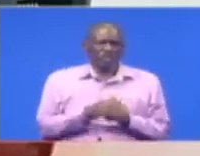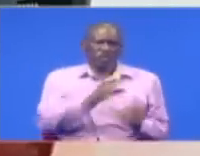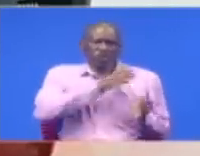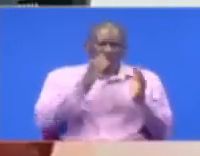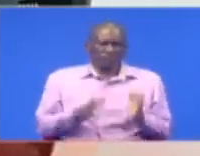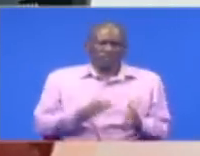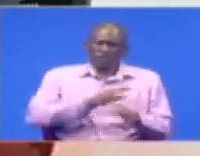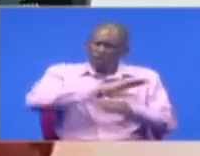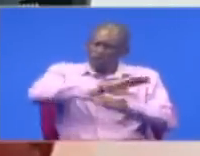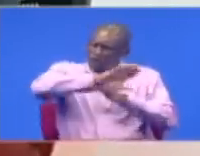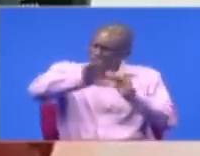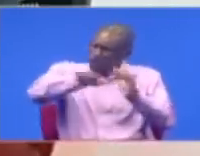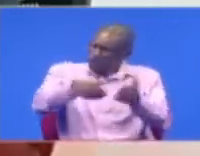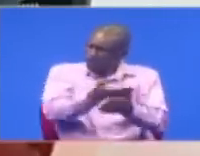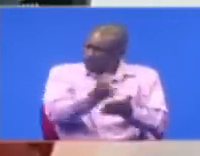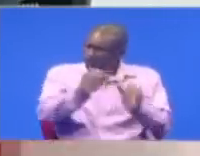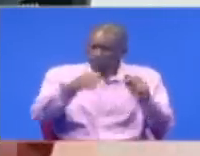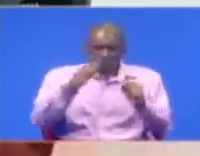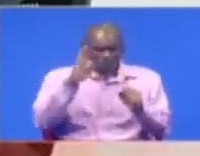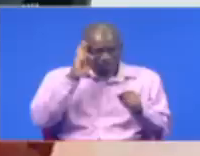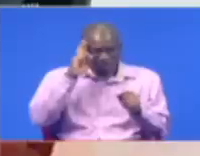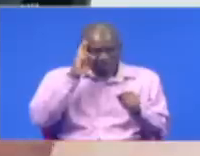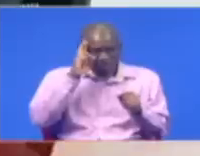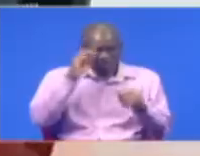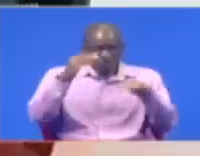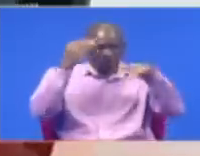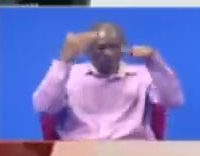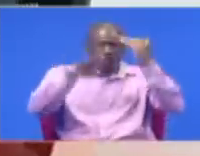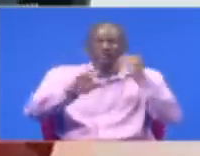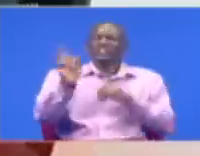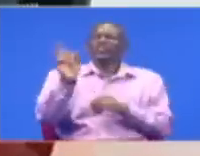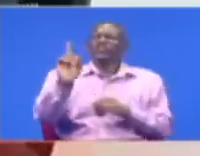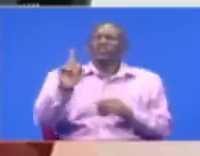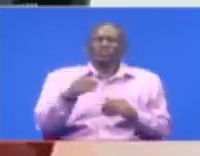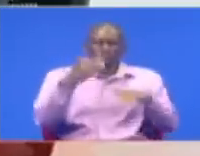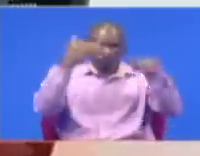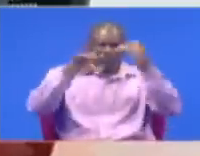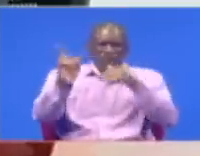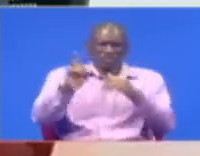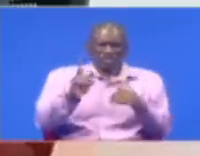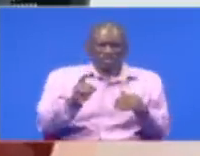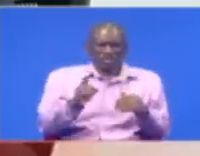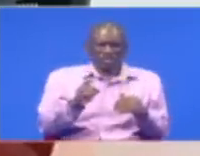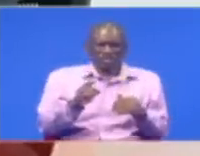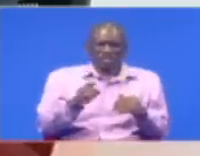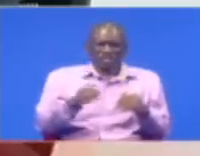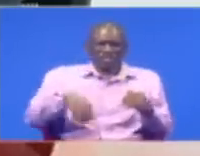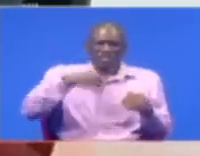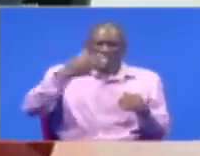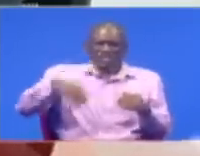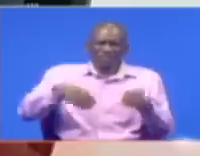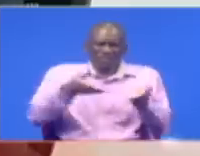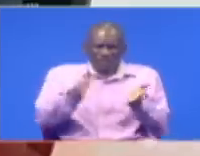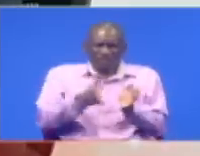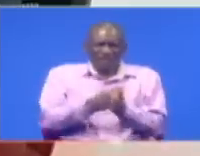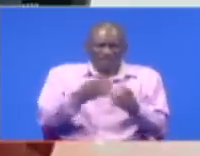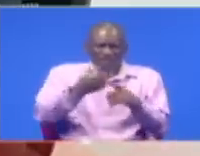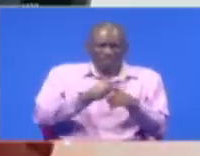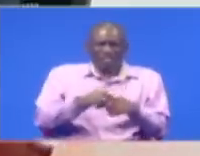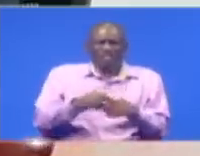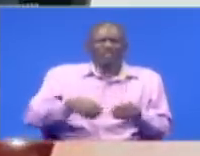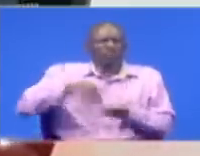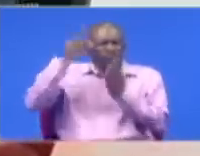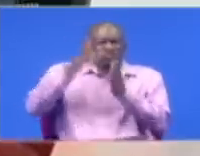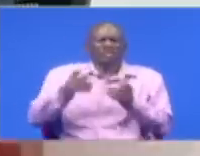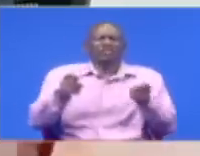Commissioners, you may all recall University of Nairobi, virtually every now and then students will go on